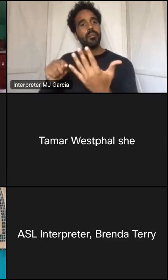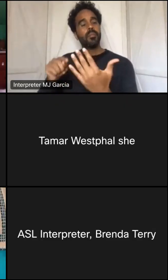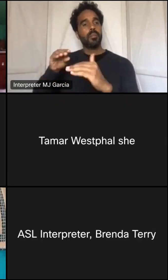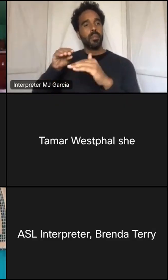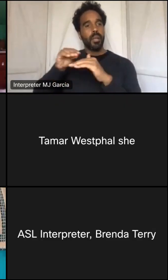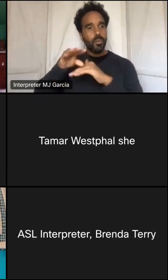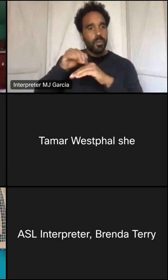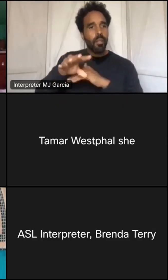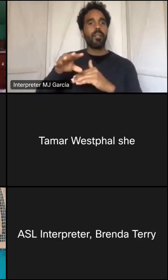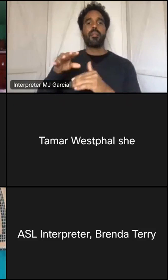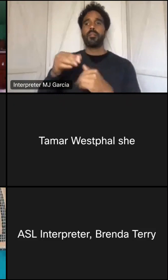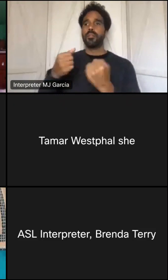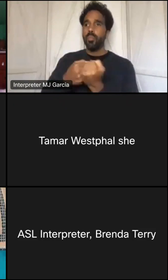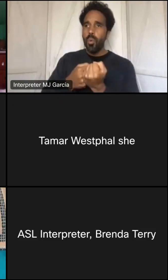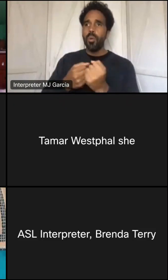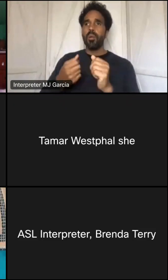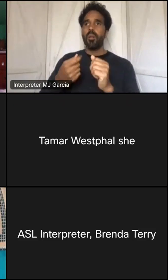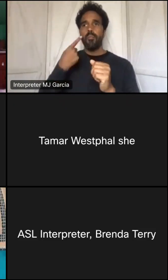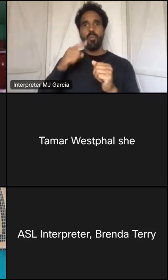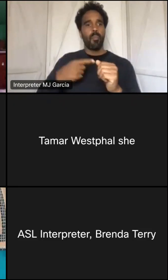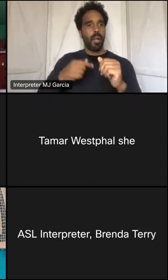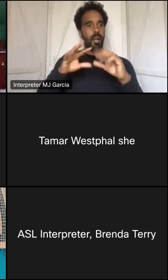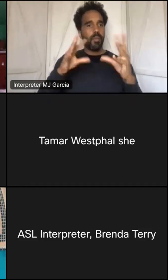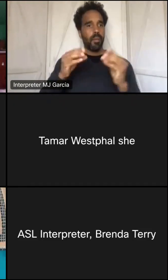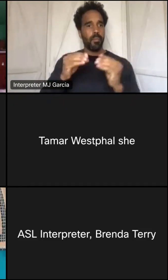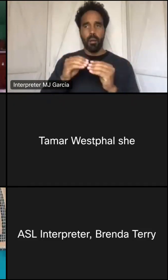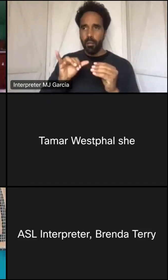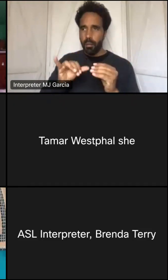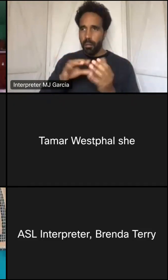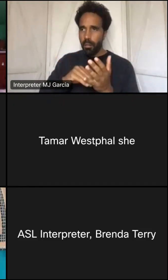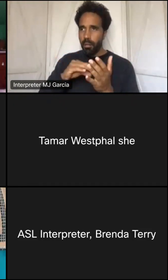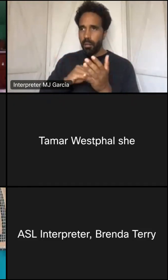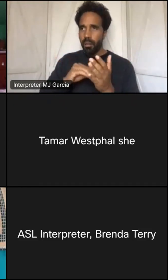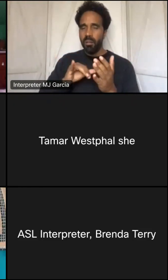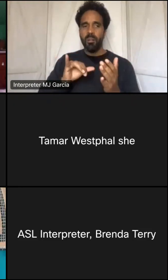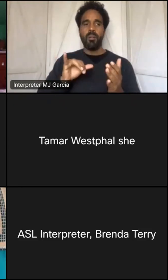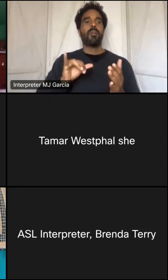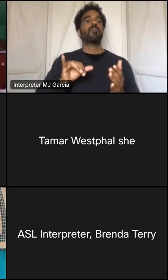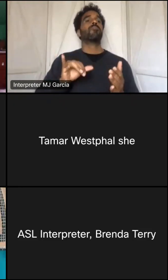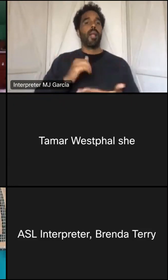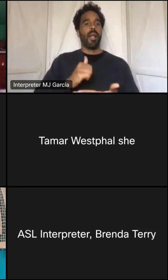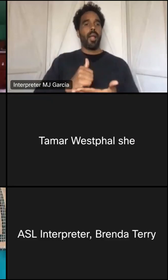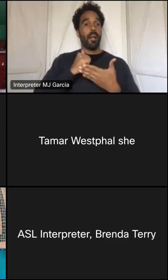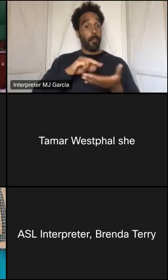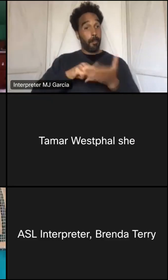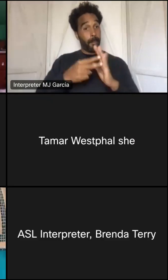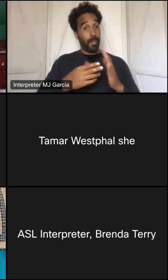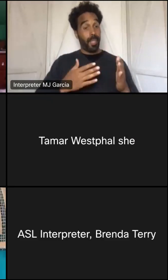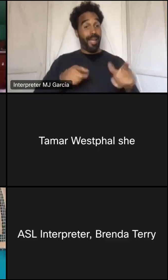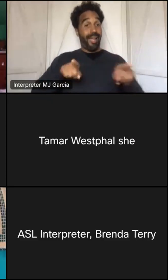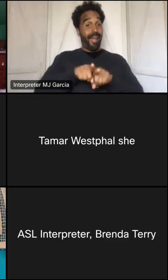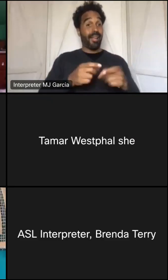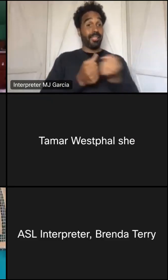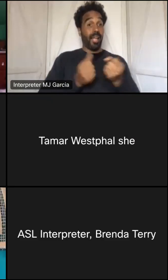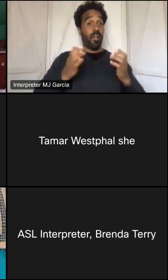counseling and support for my family. So I feel like in both ways, I was advancing as an advocate. I was learning